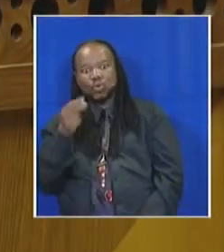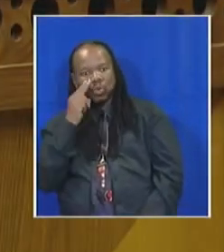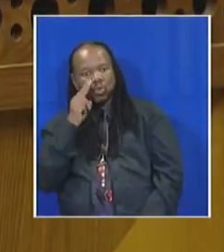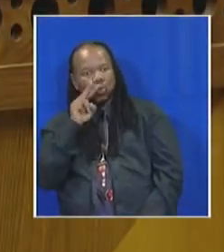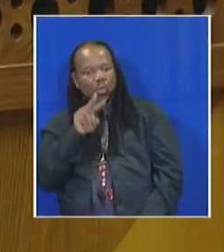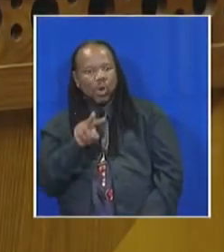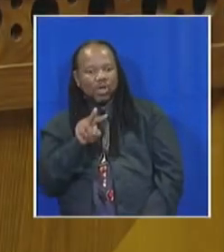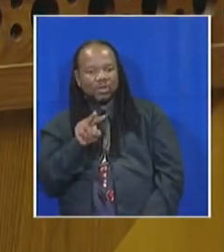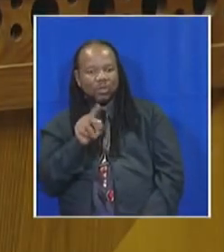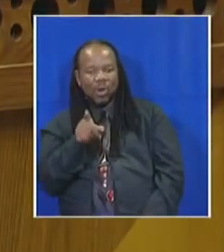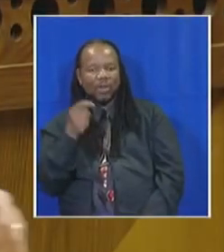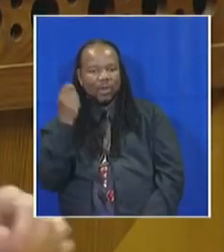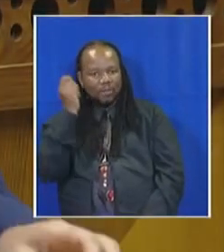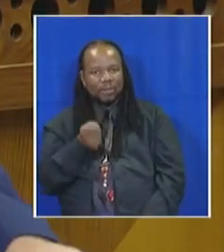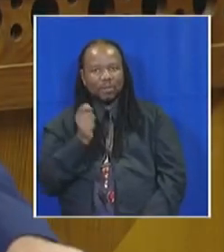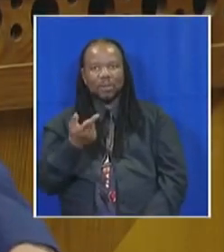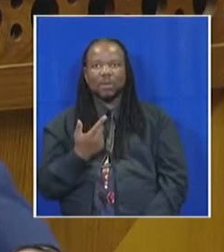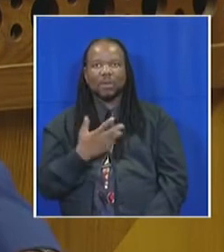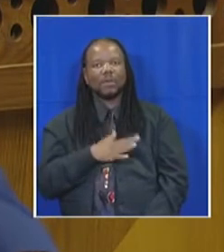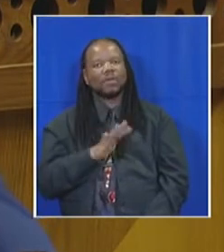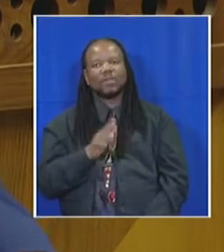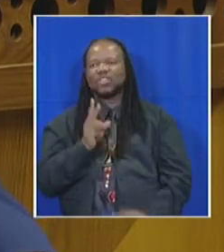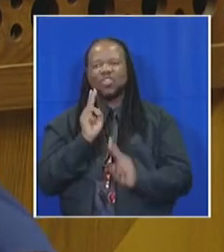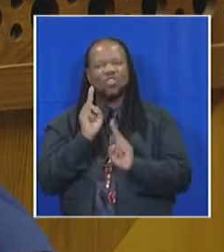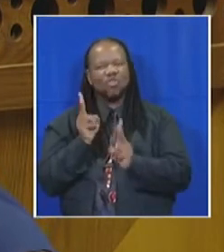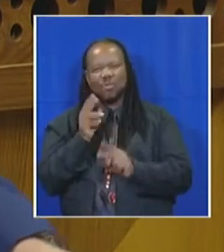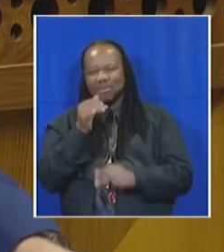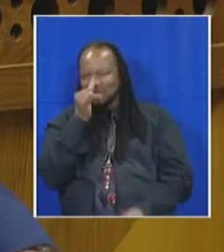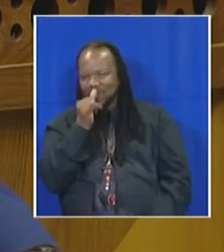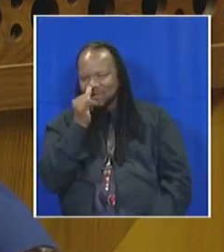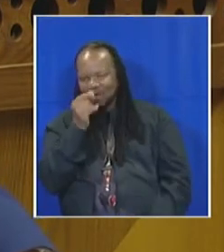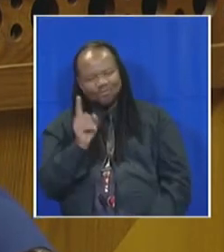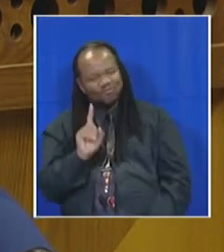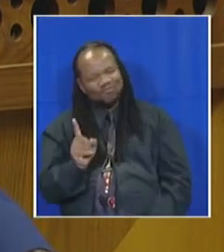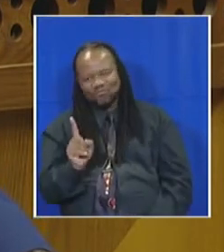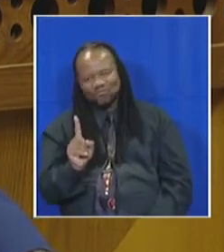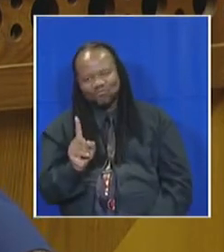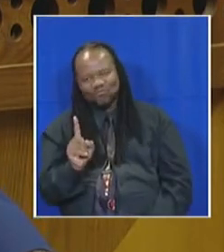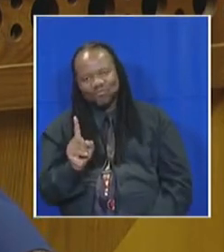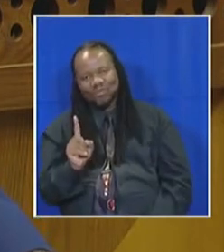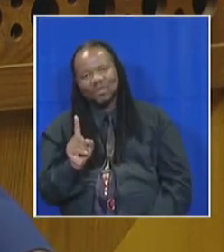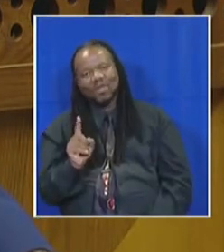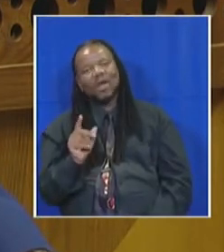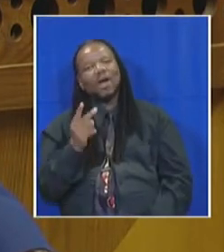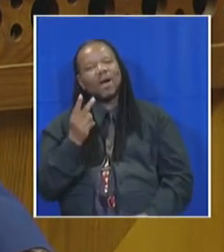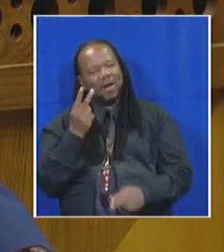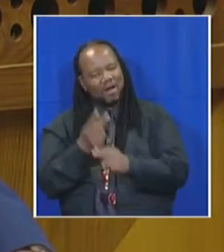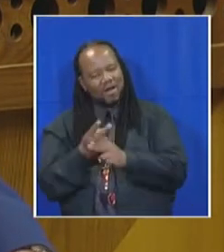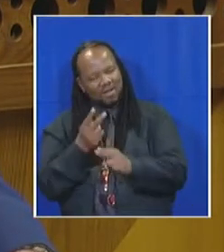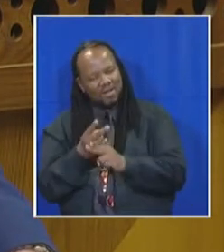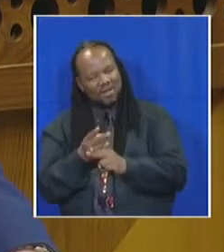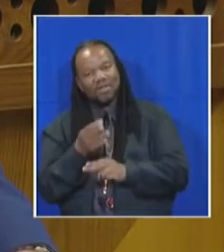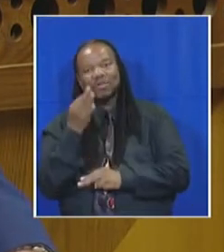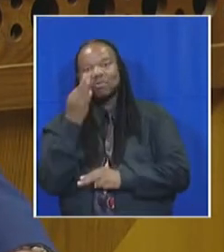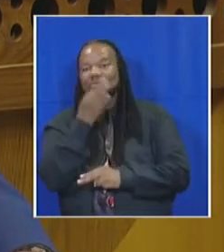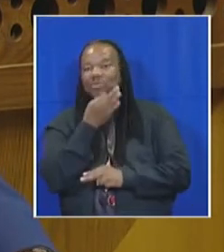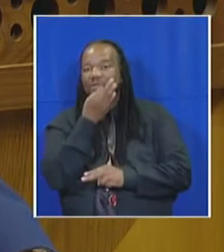I say it is not normal criminality if you look at the recent case of